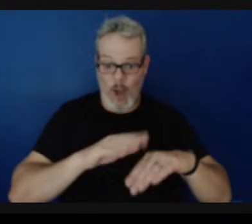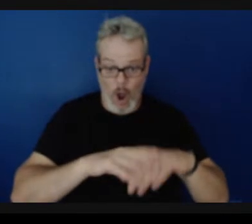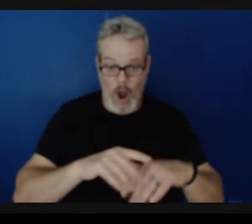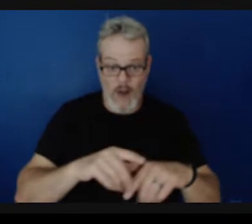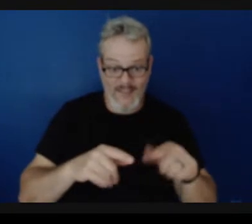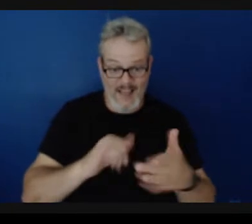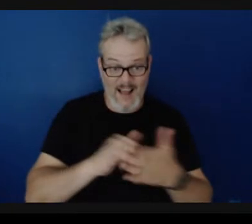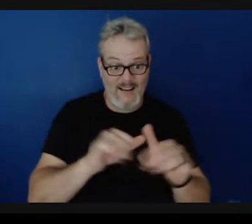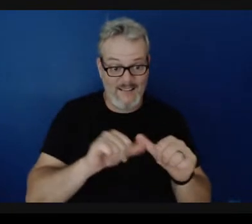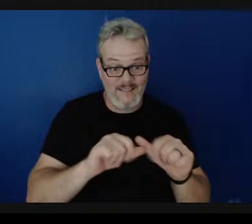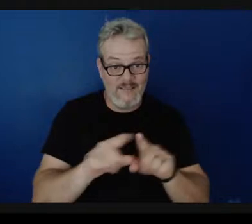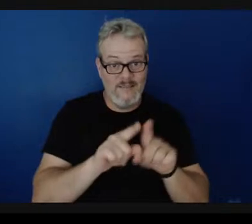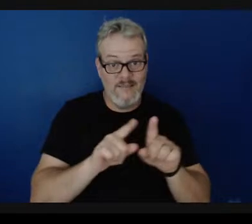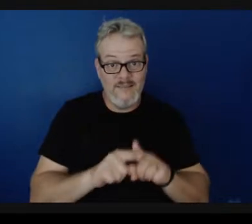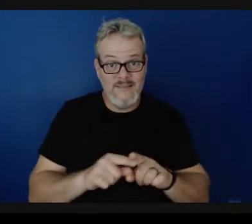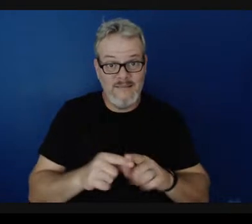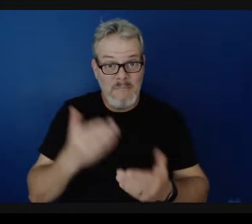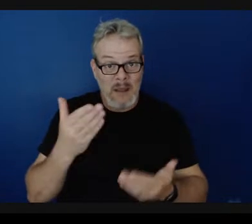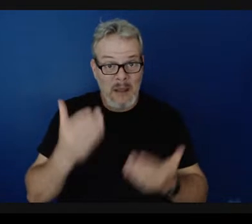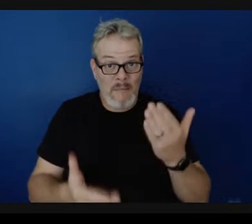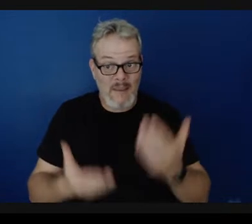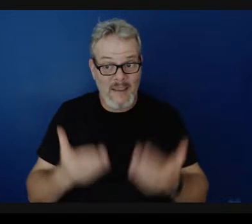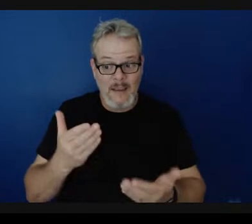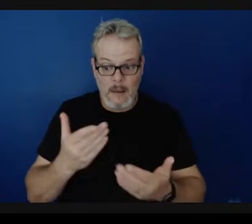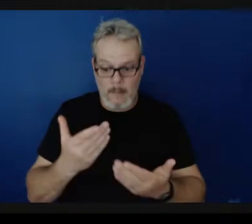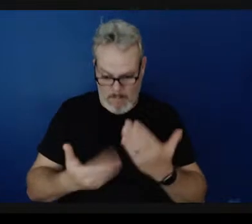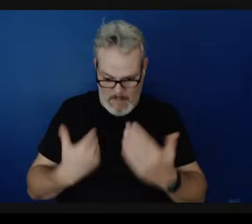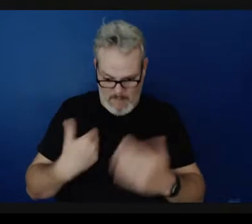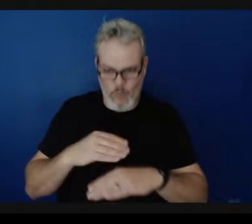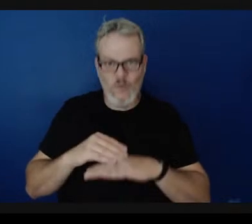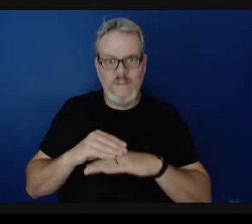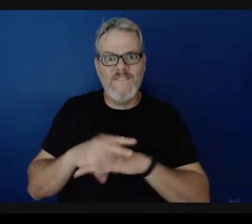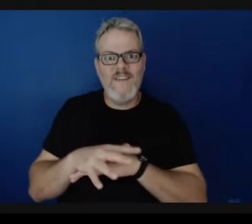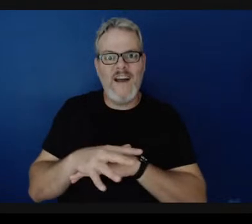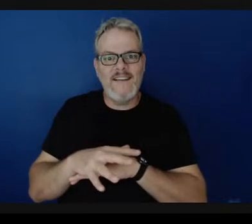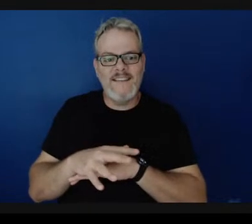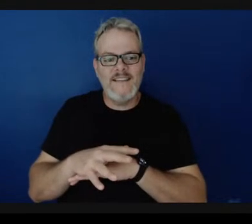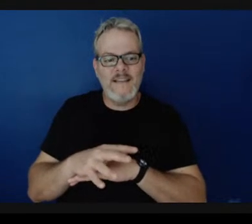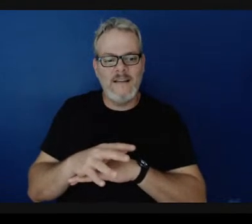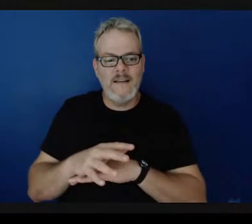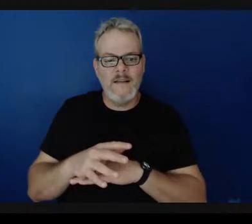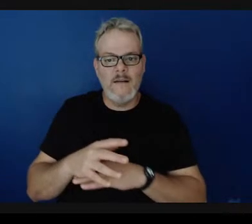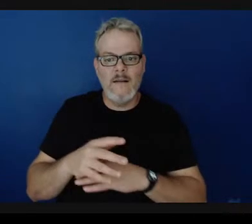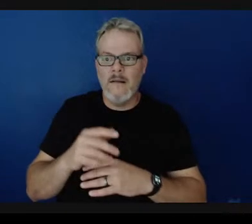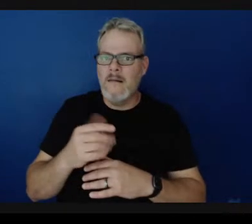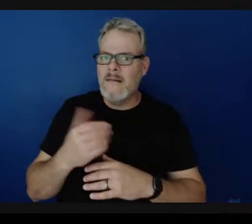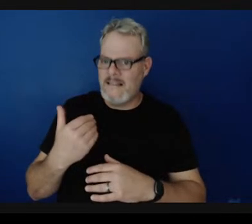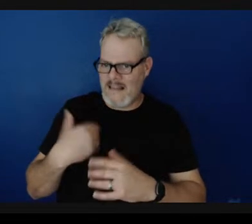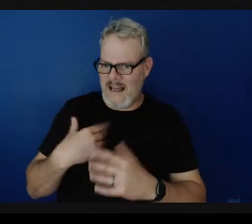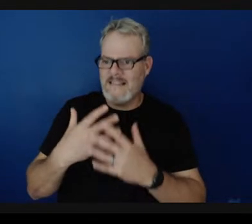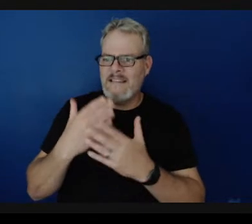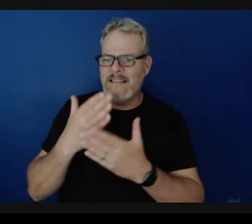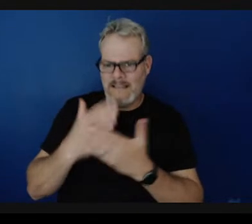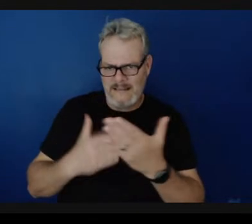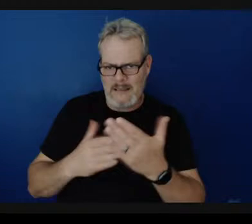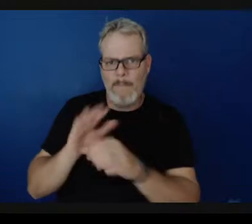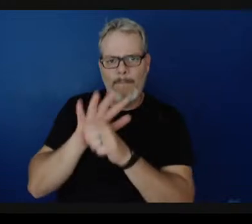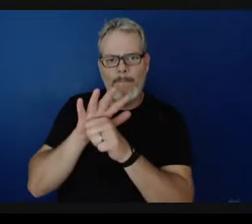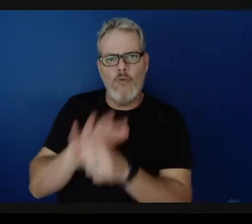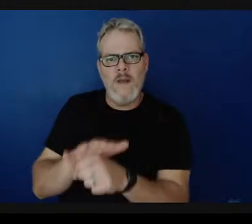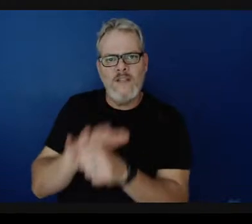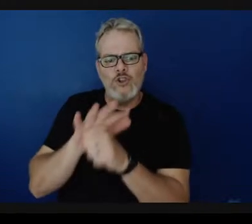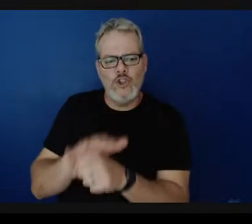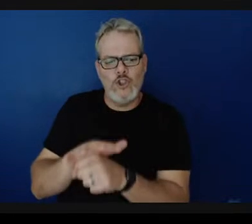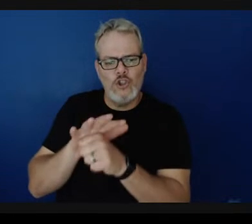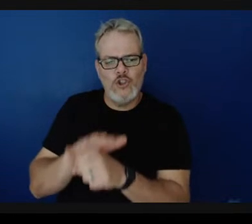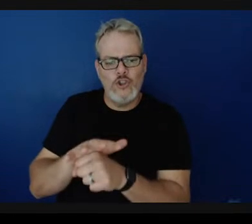I would think, and maybe there's an effect there. But the pore pressure, especially, I would say, yeah, there